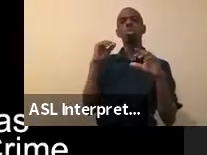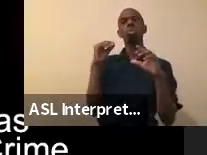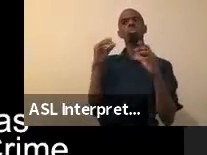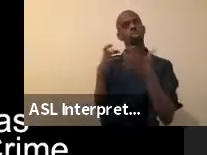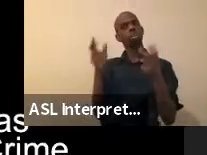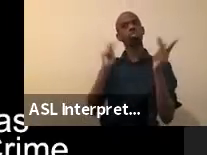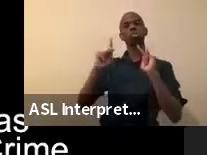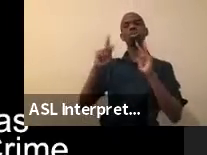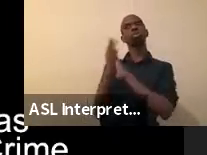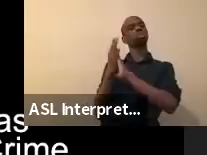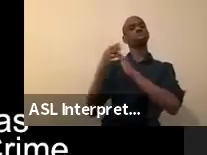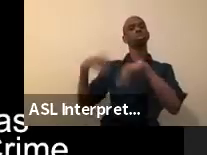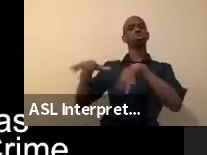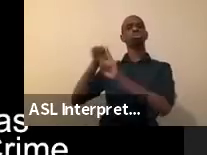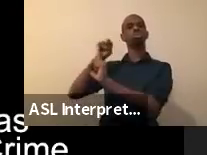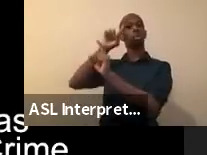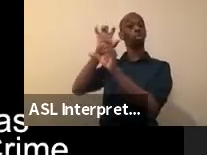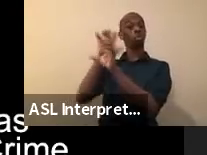and President